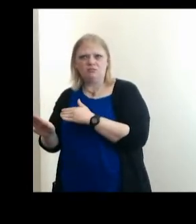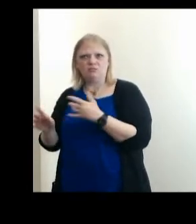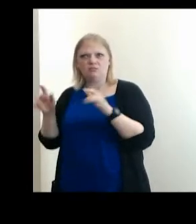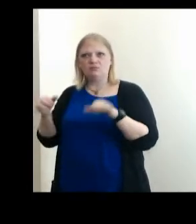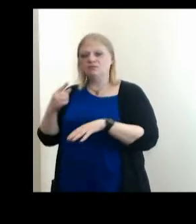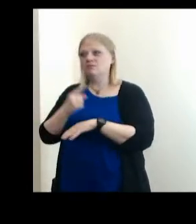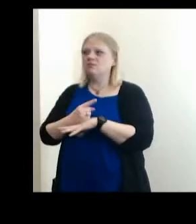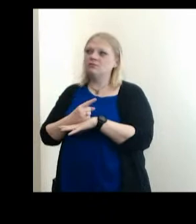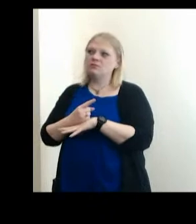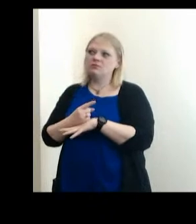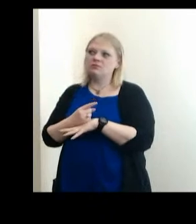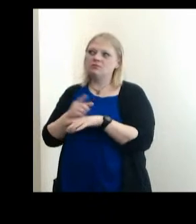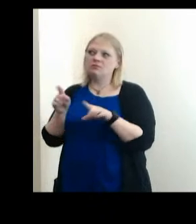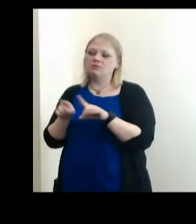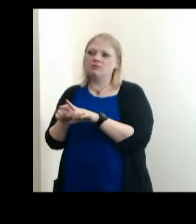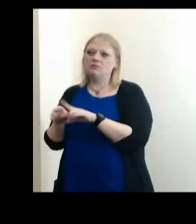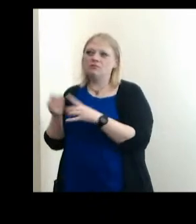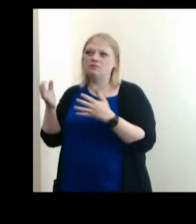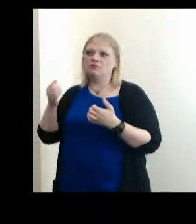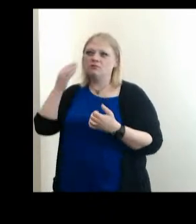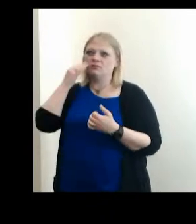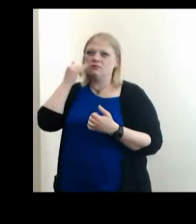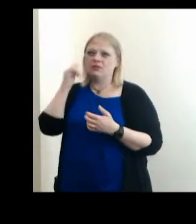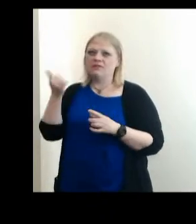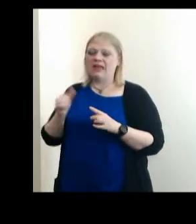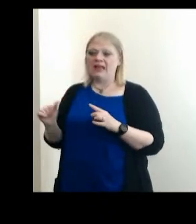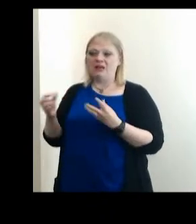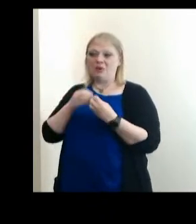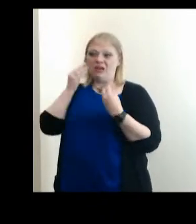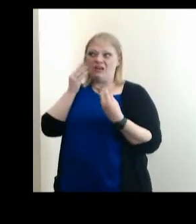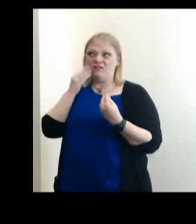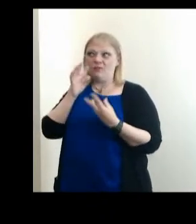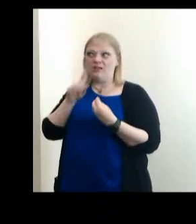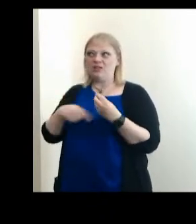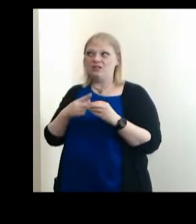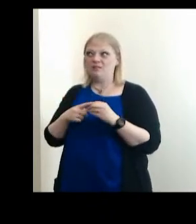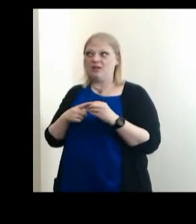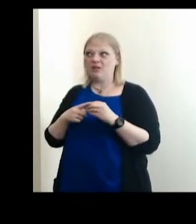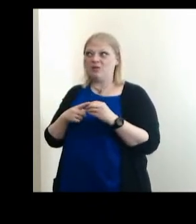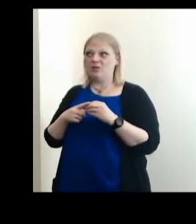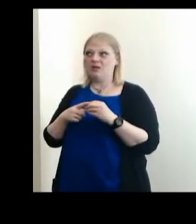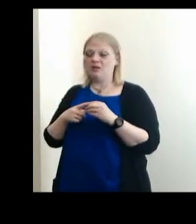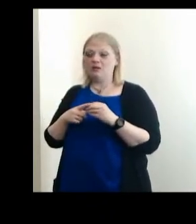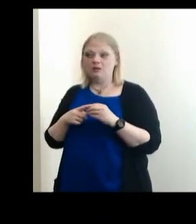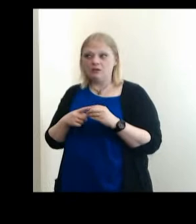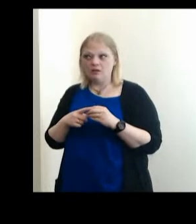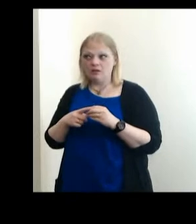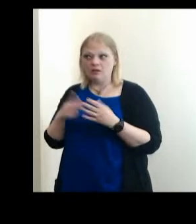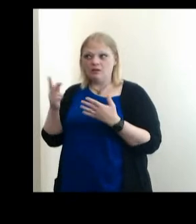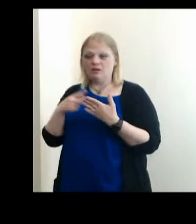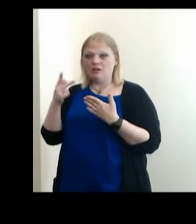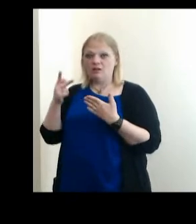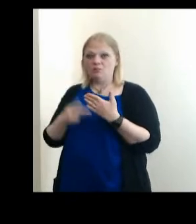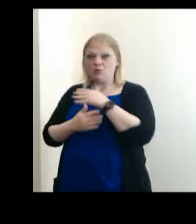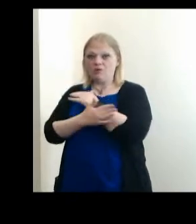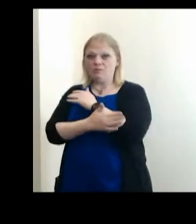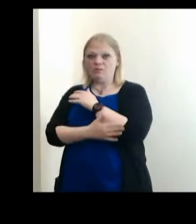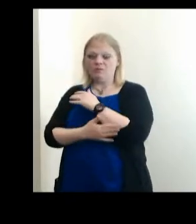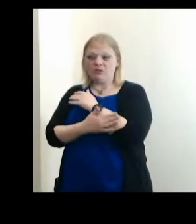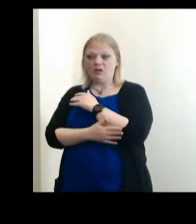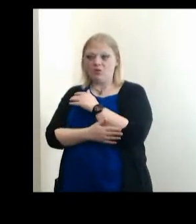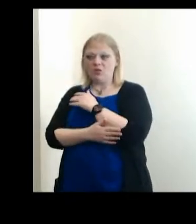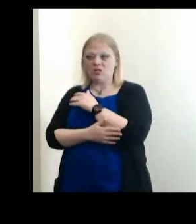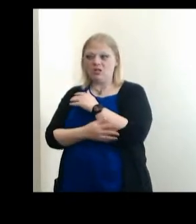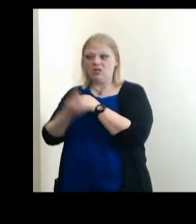day. And also, I wanted to know if you had any additional information about the program the county is spearheading